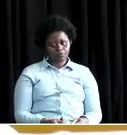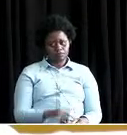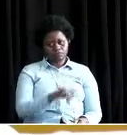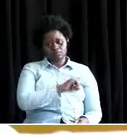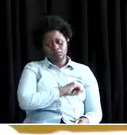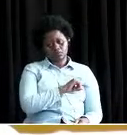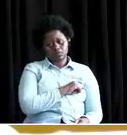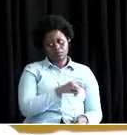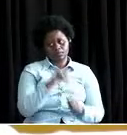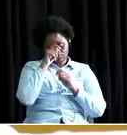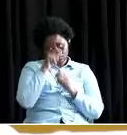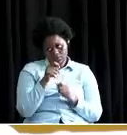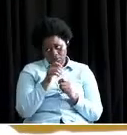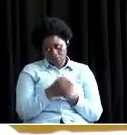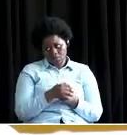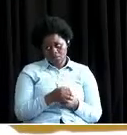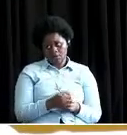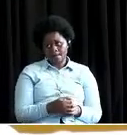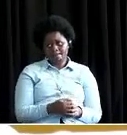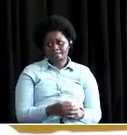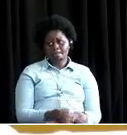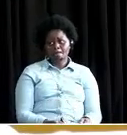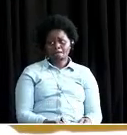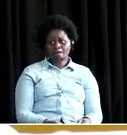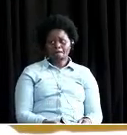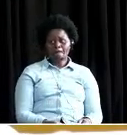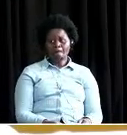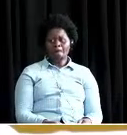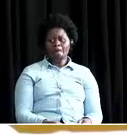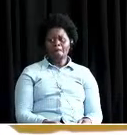Why am not recognized?